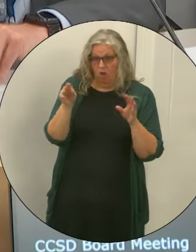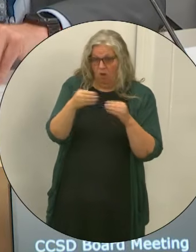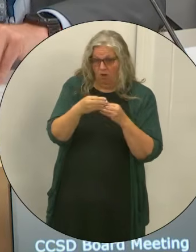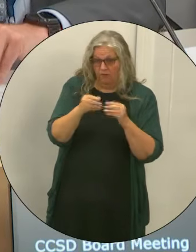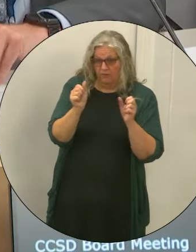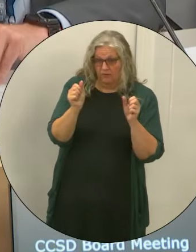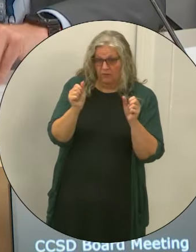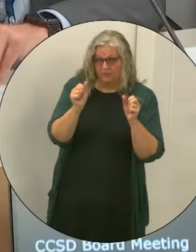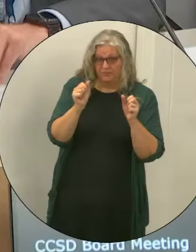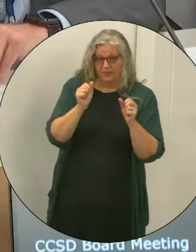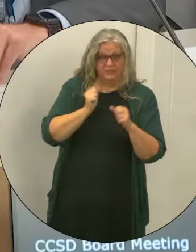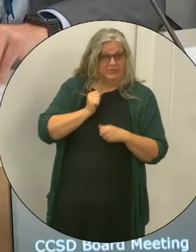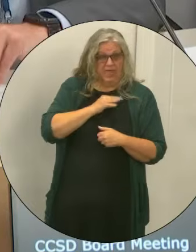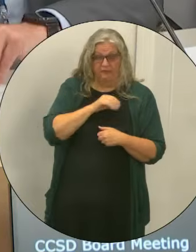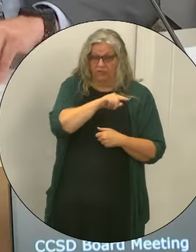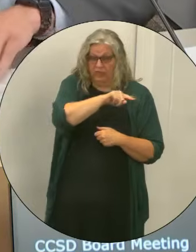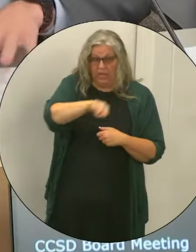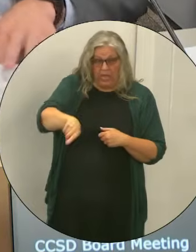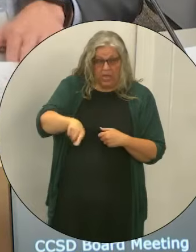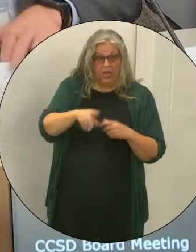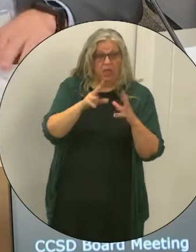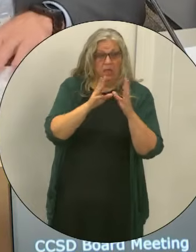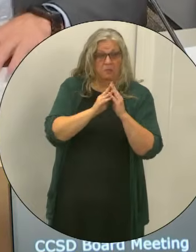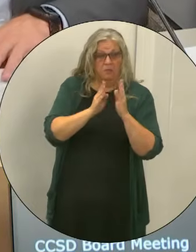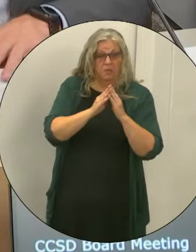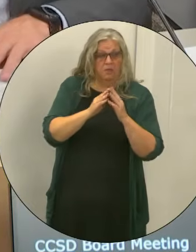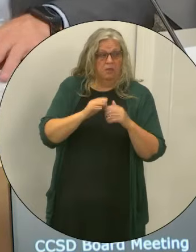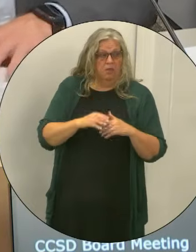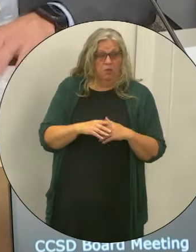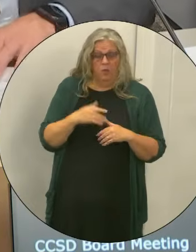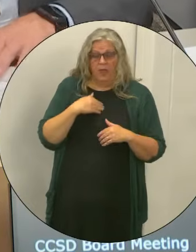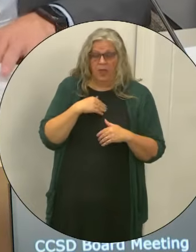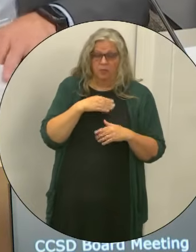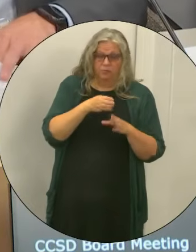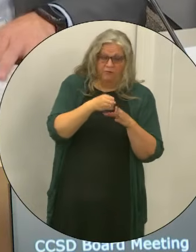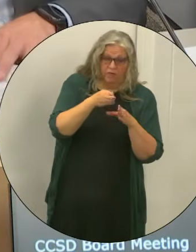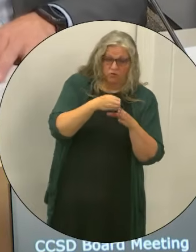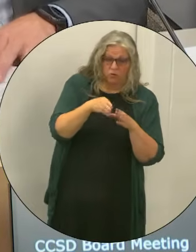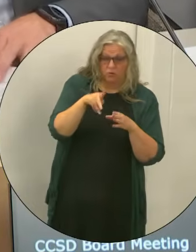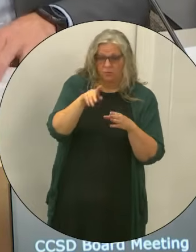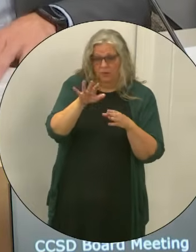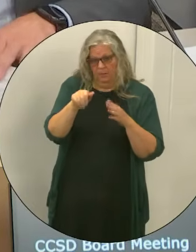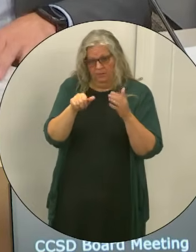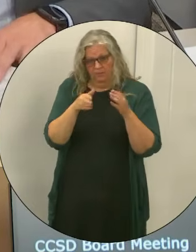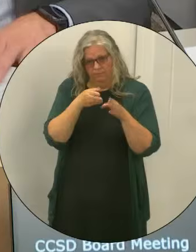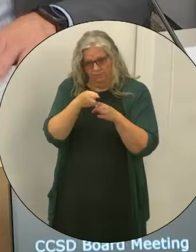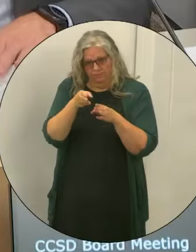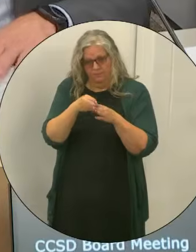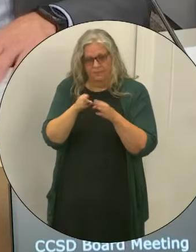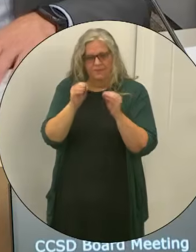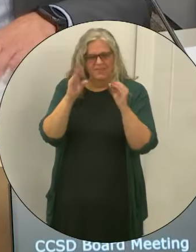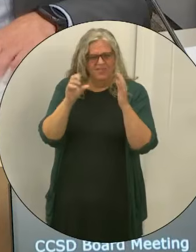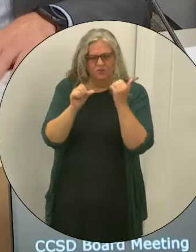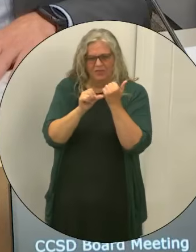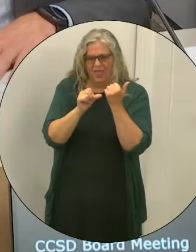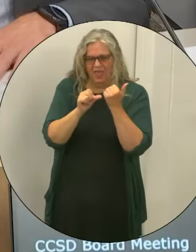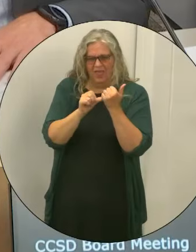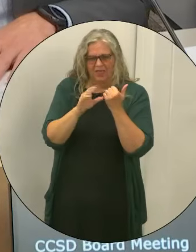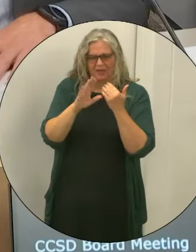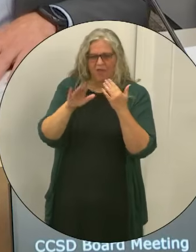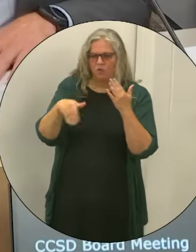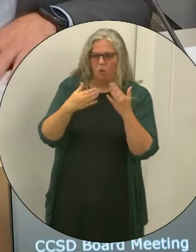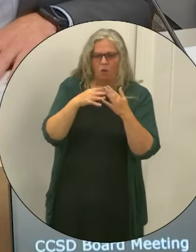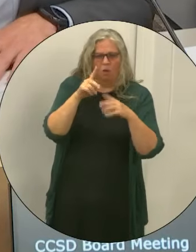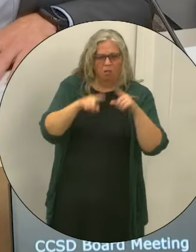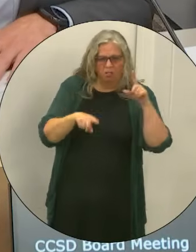that attended. We had professional, paraprofessionals, teachers' aide, and all type of different,